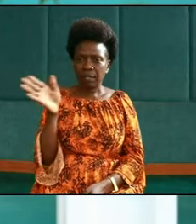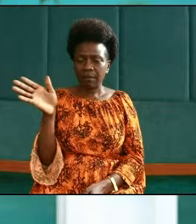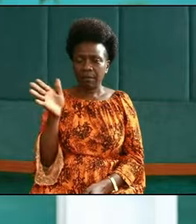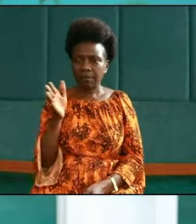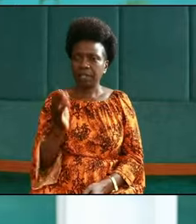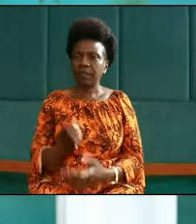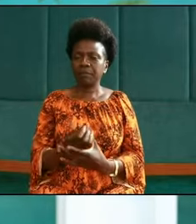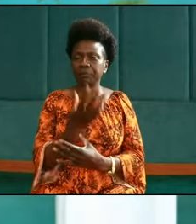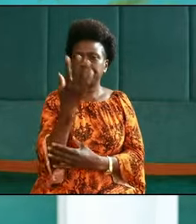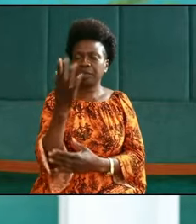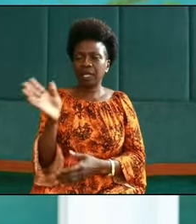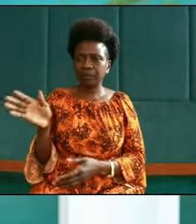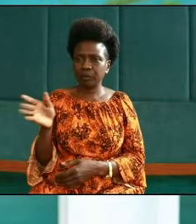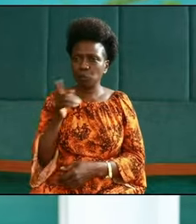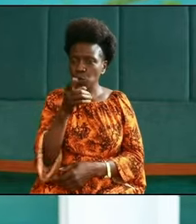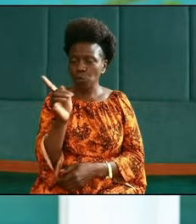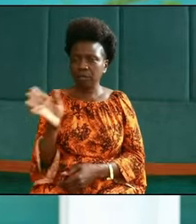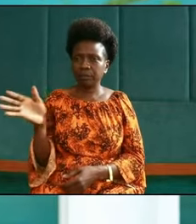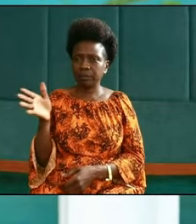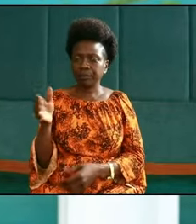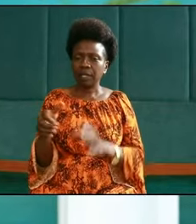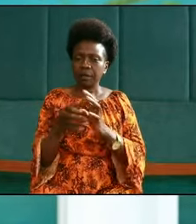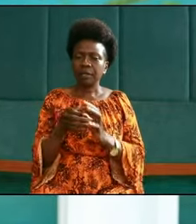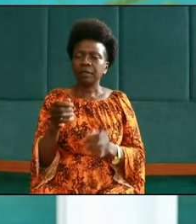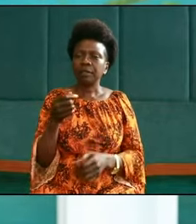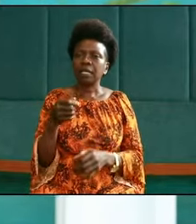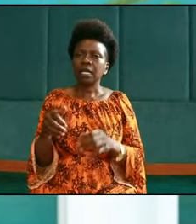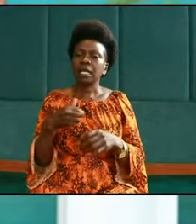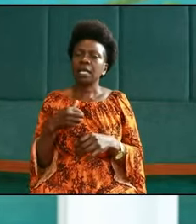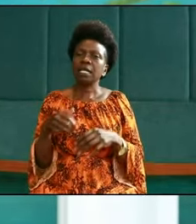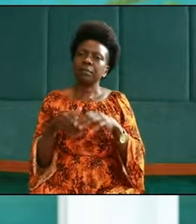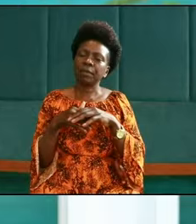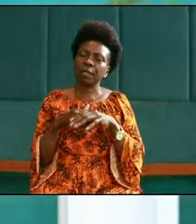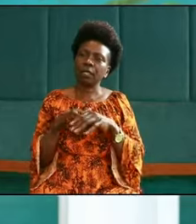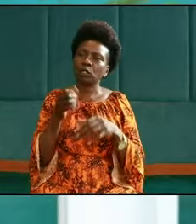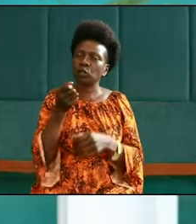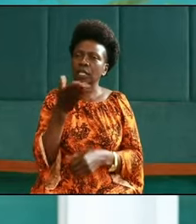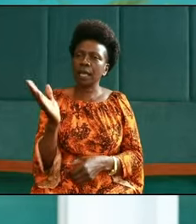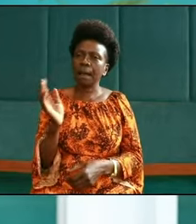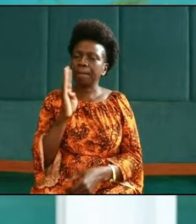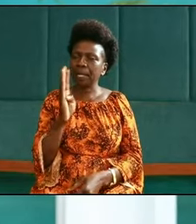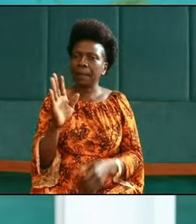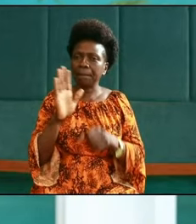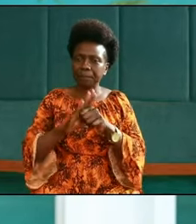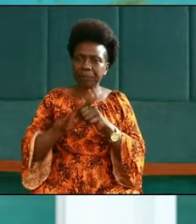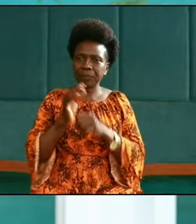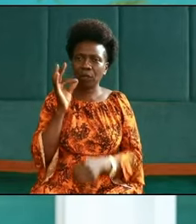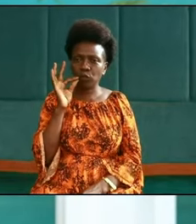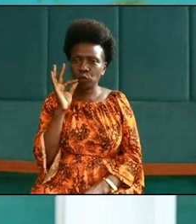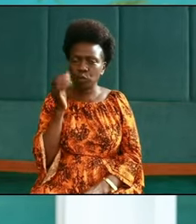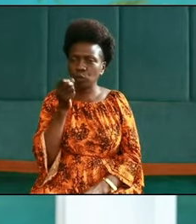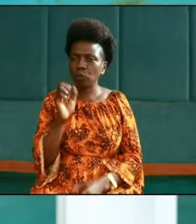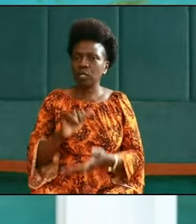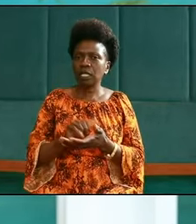branches. Abide in me and I in you, so that you can bear much fruit."